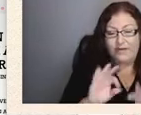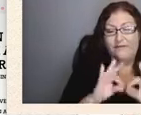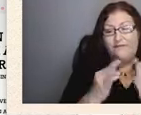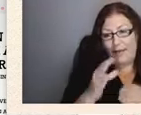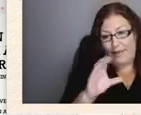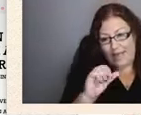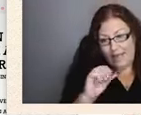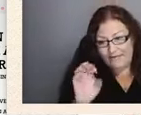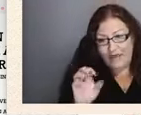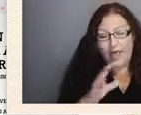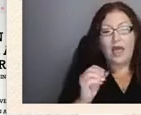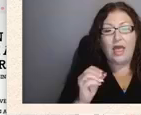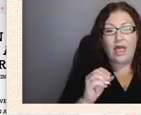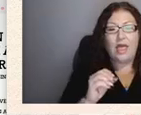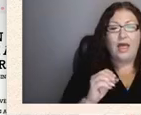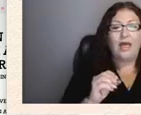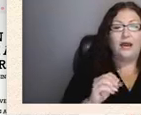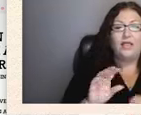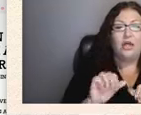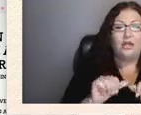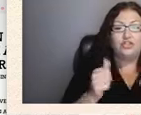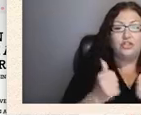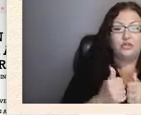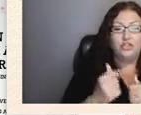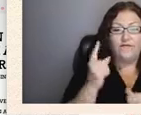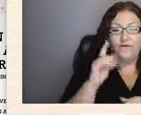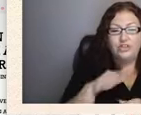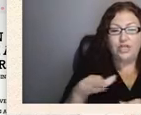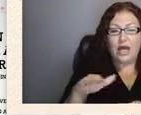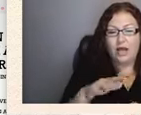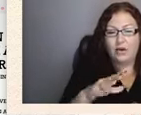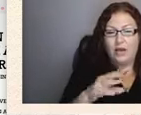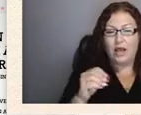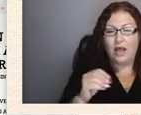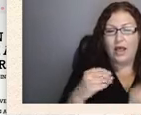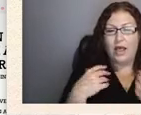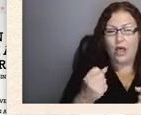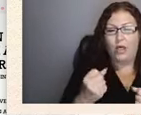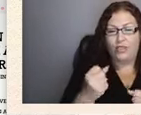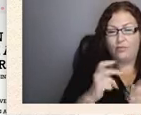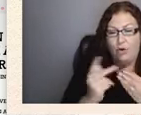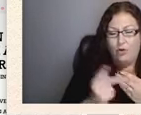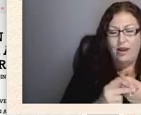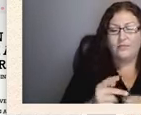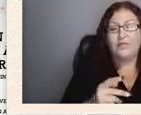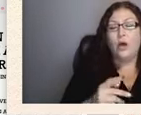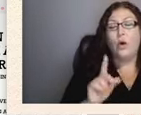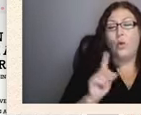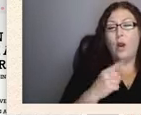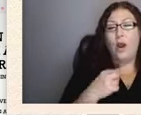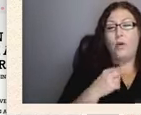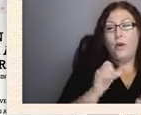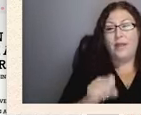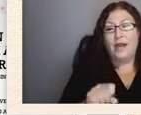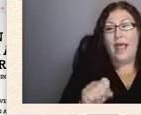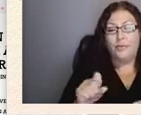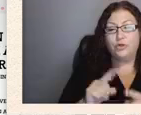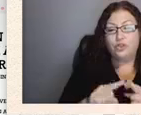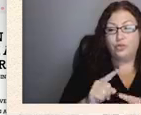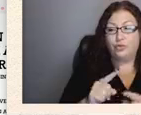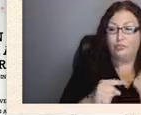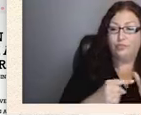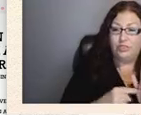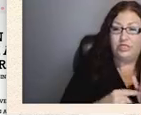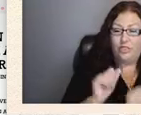and the Association of Maternal and Child Health Programs, where we have been able to present the work that we have